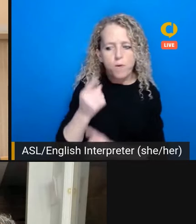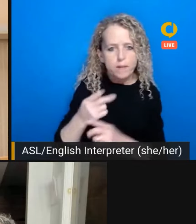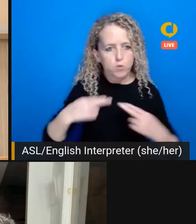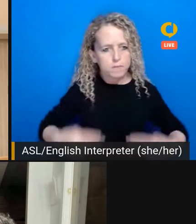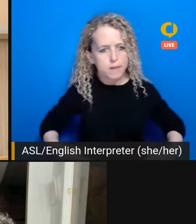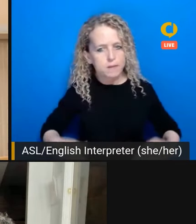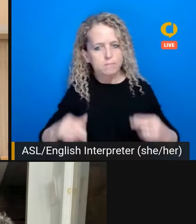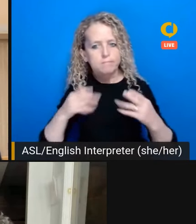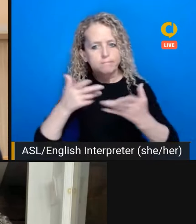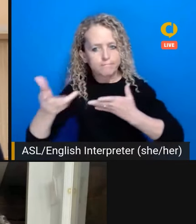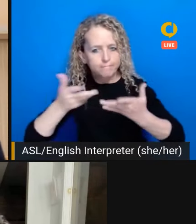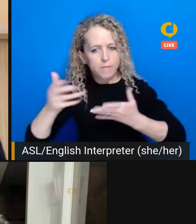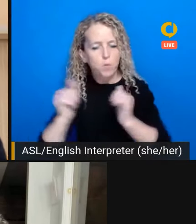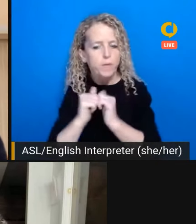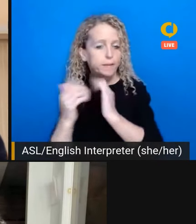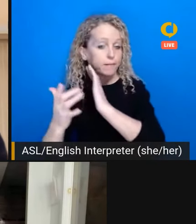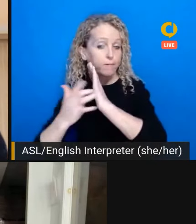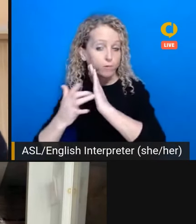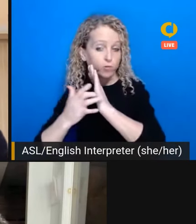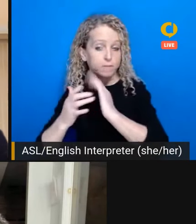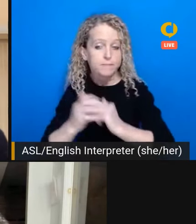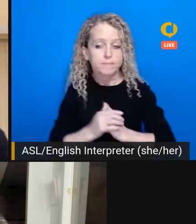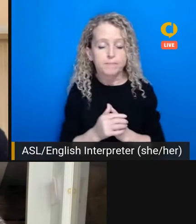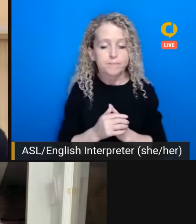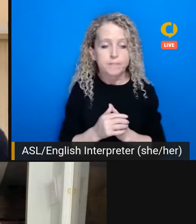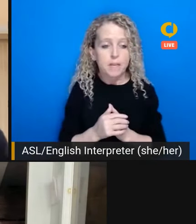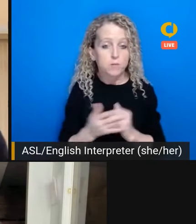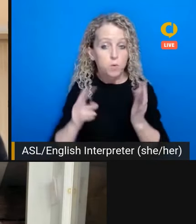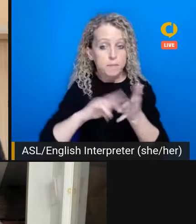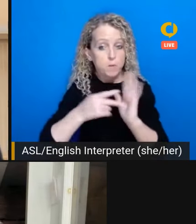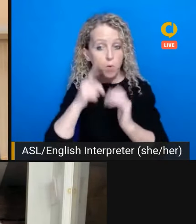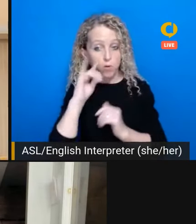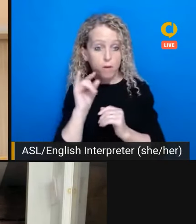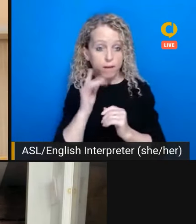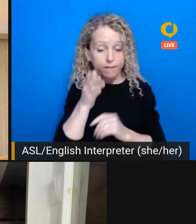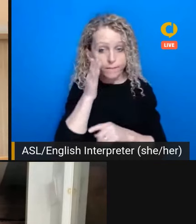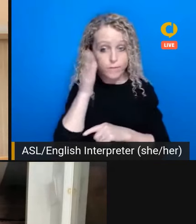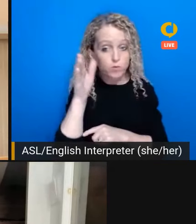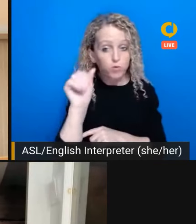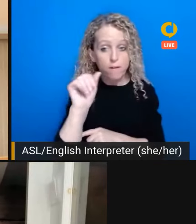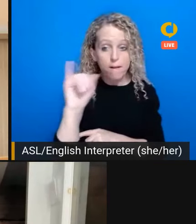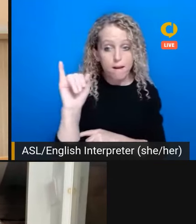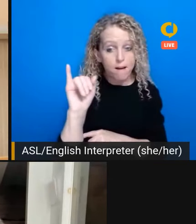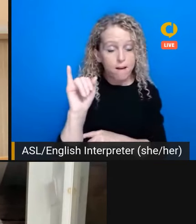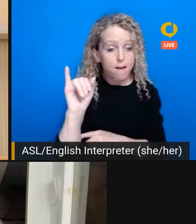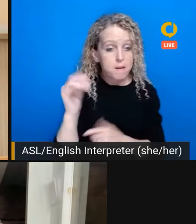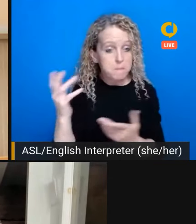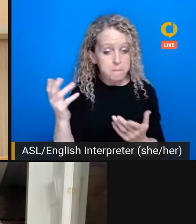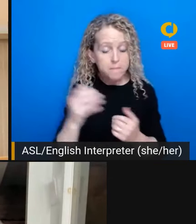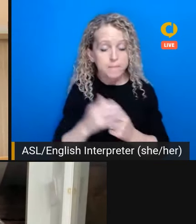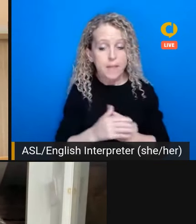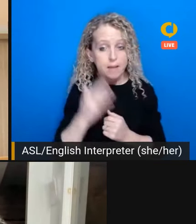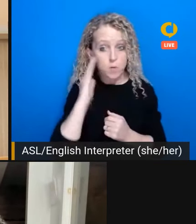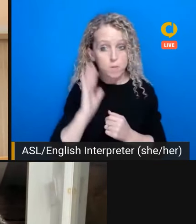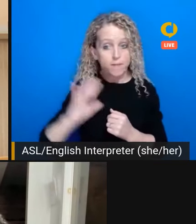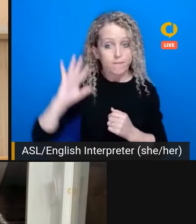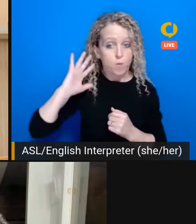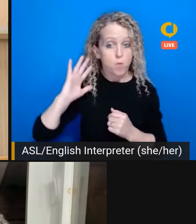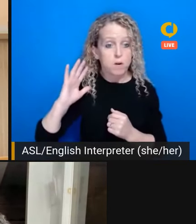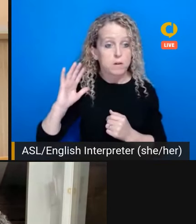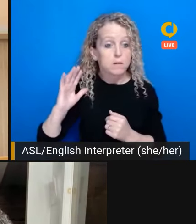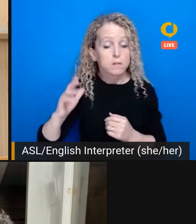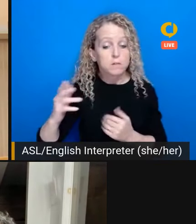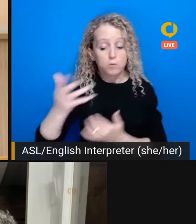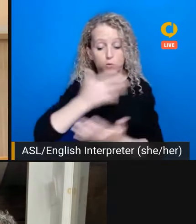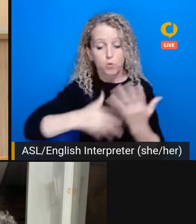about potential future AIs. Actually, I know that some of the early attempts to create social systems that were based